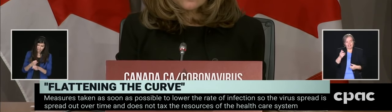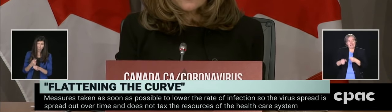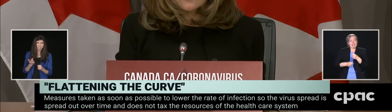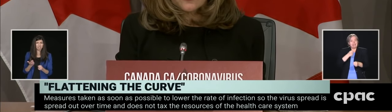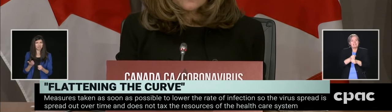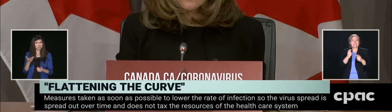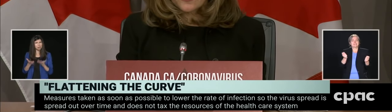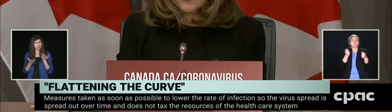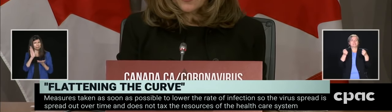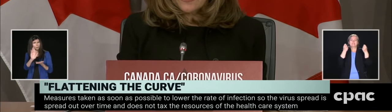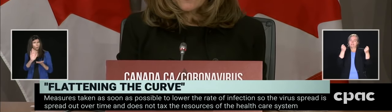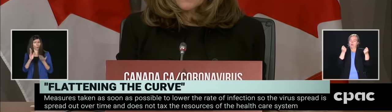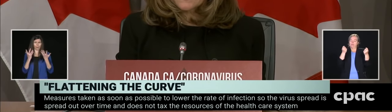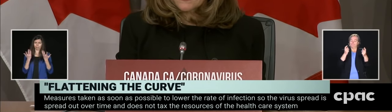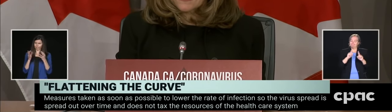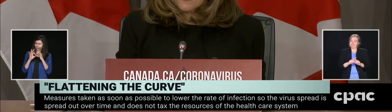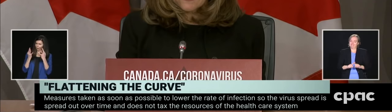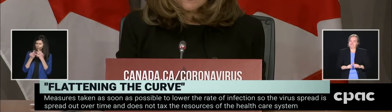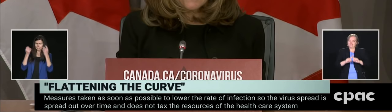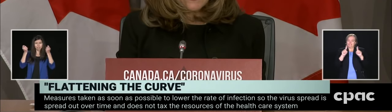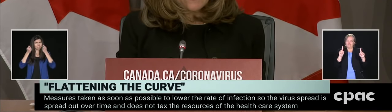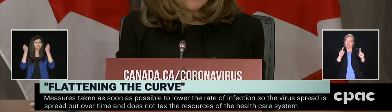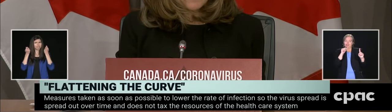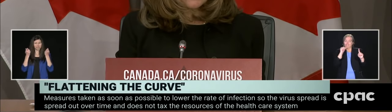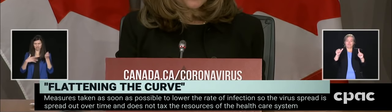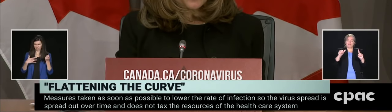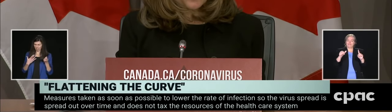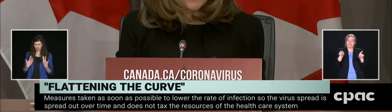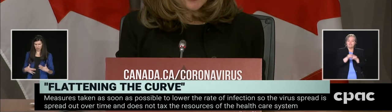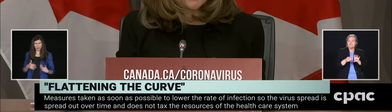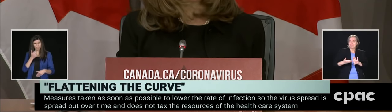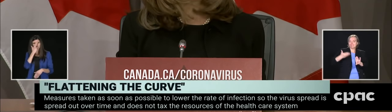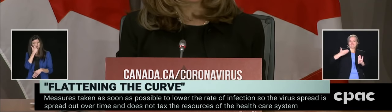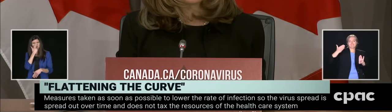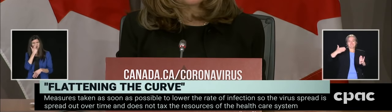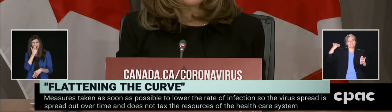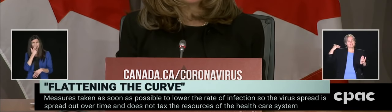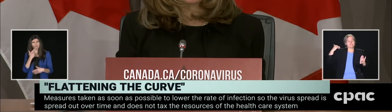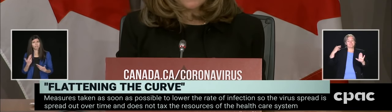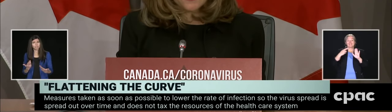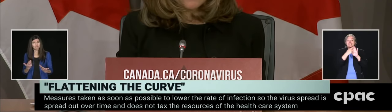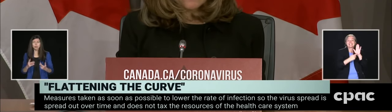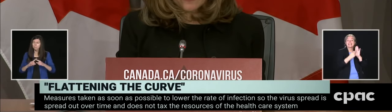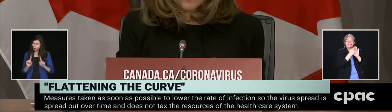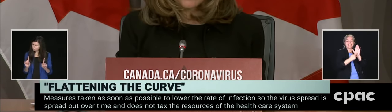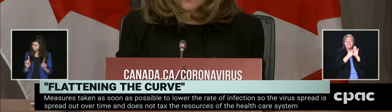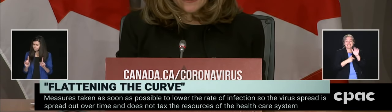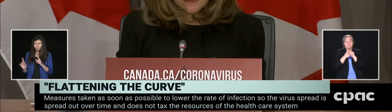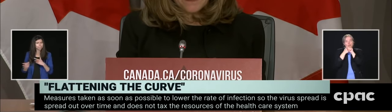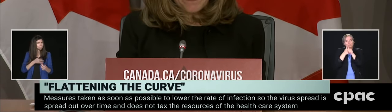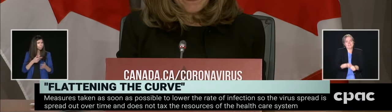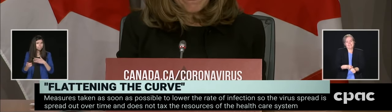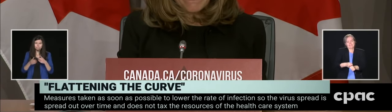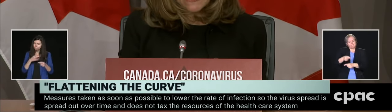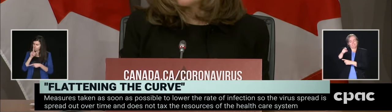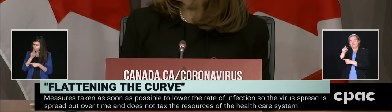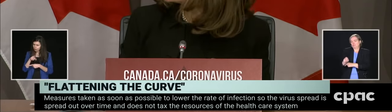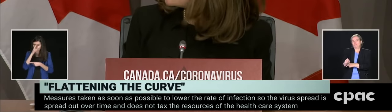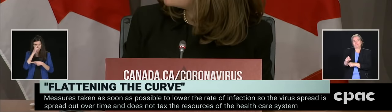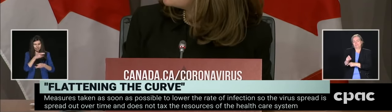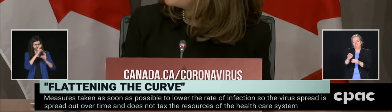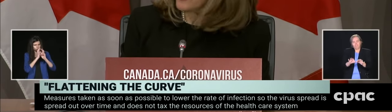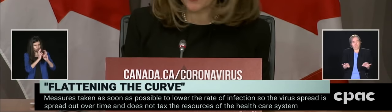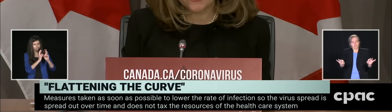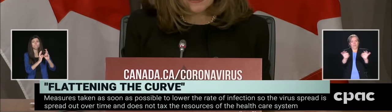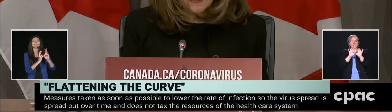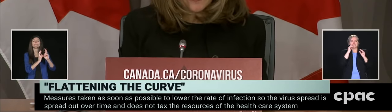nous continuions de suivre ces règles afin de protéger nos familles et nos voisins.